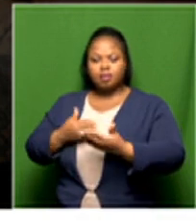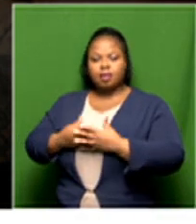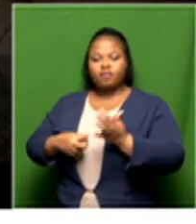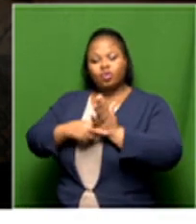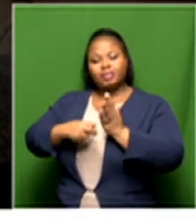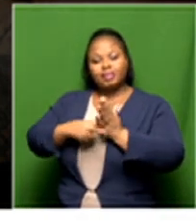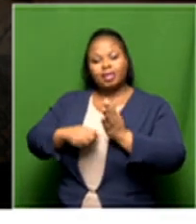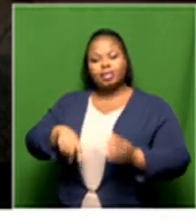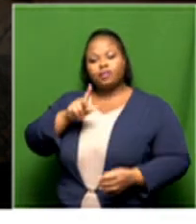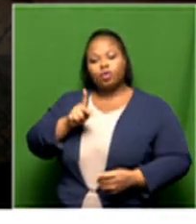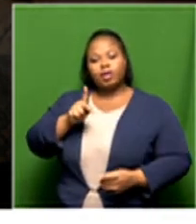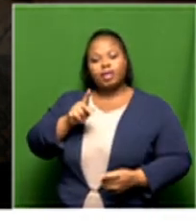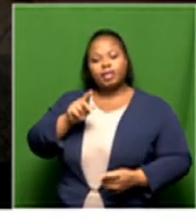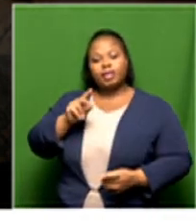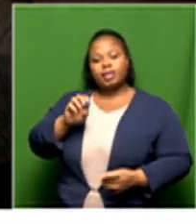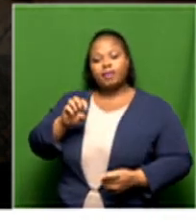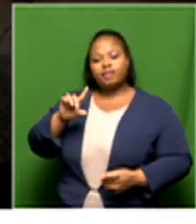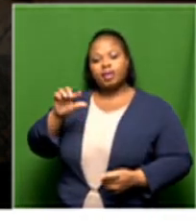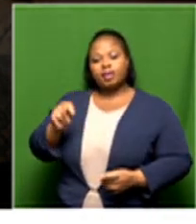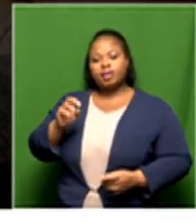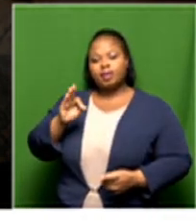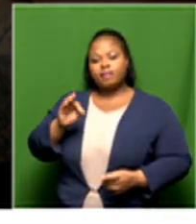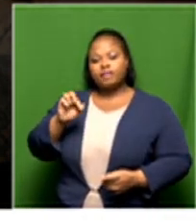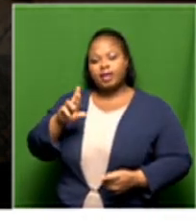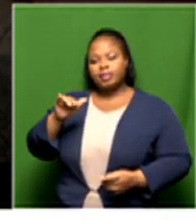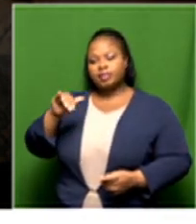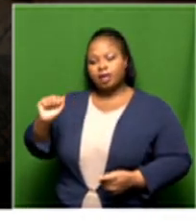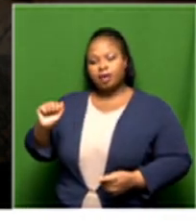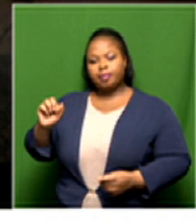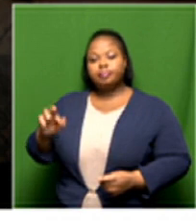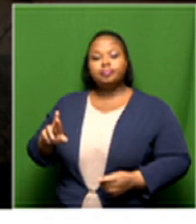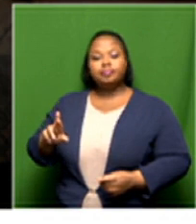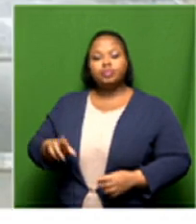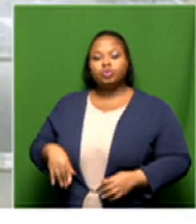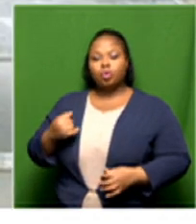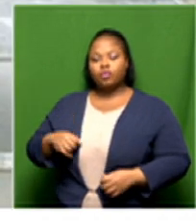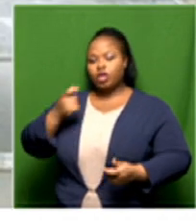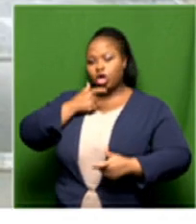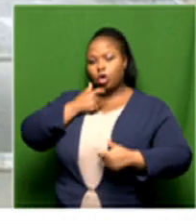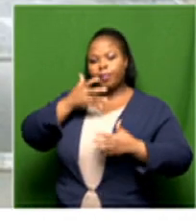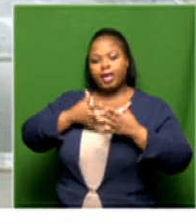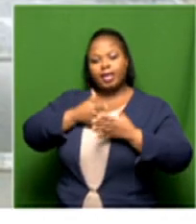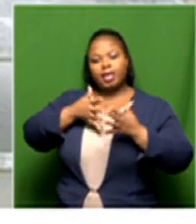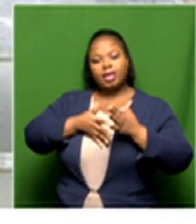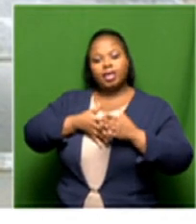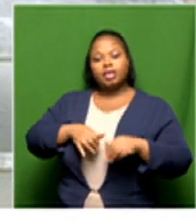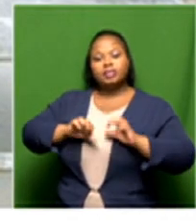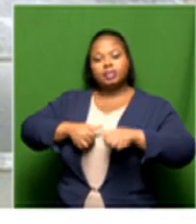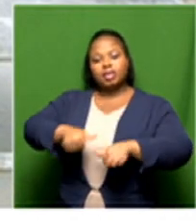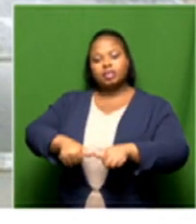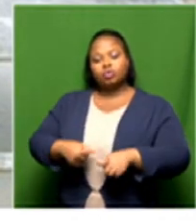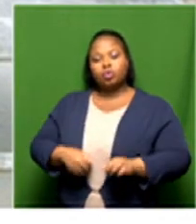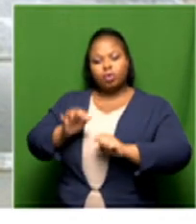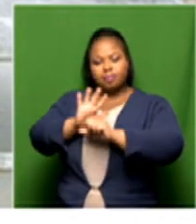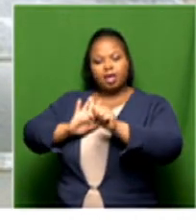search Kevin Fraser and you'll find my show there, my comedy series called Behind the Voices. And yeah, it's quite